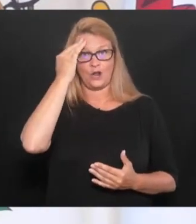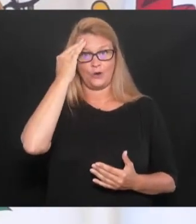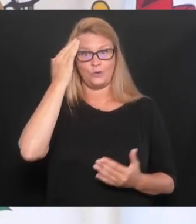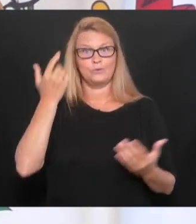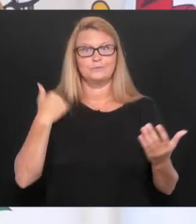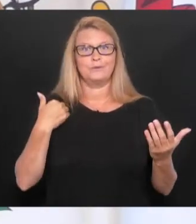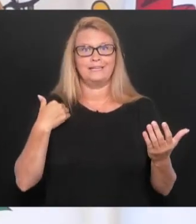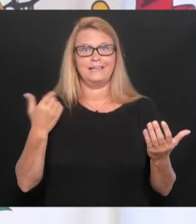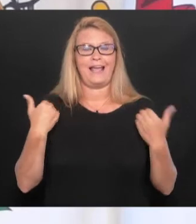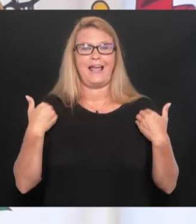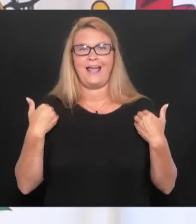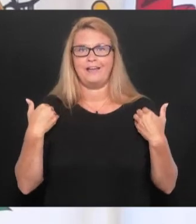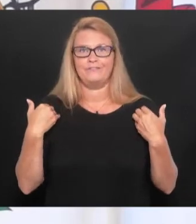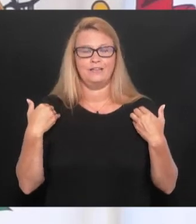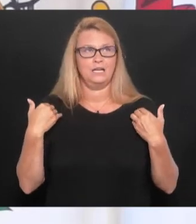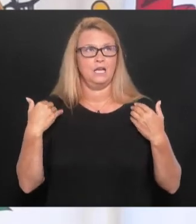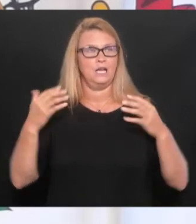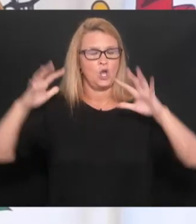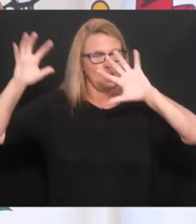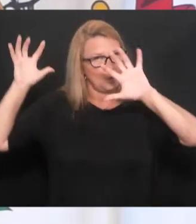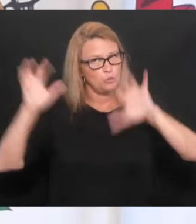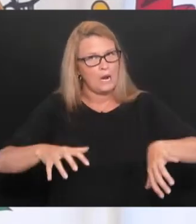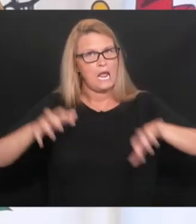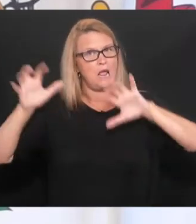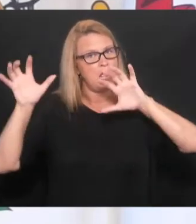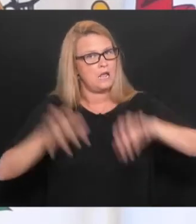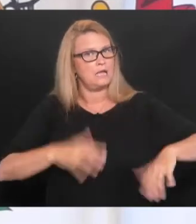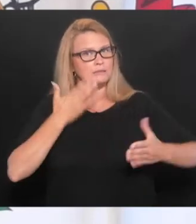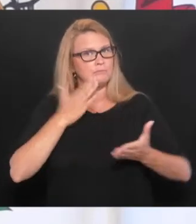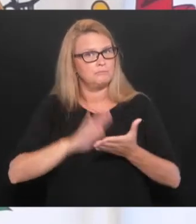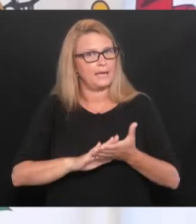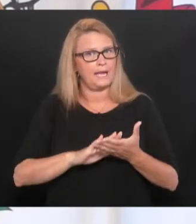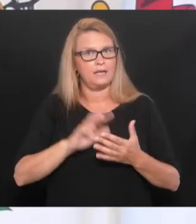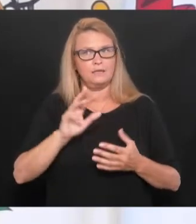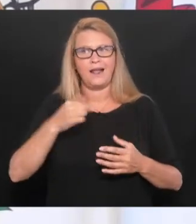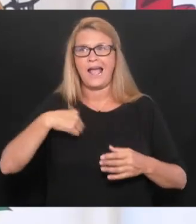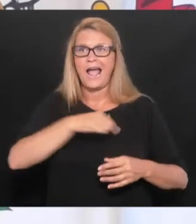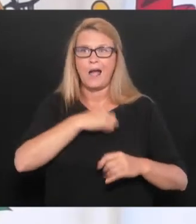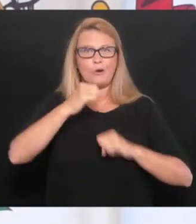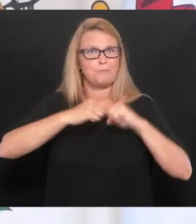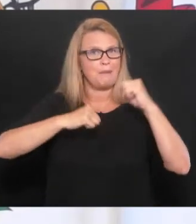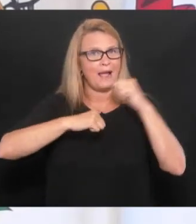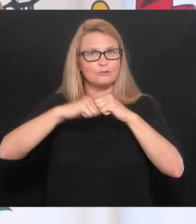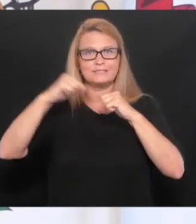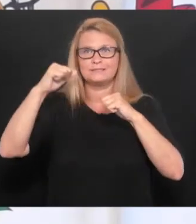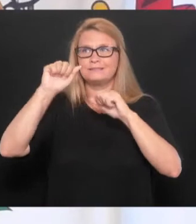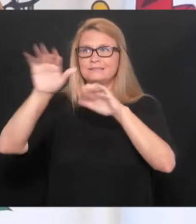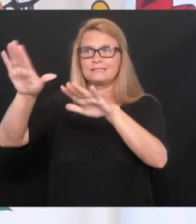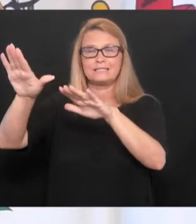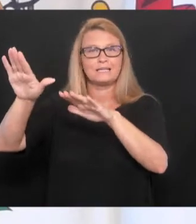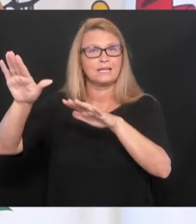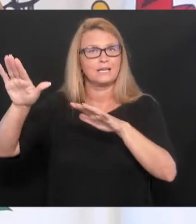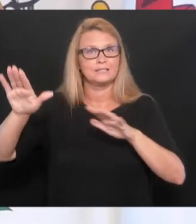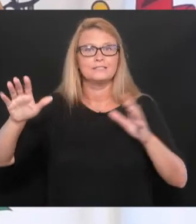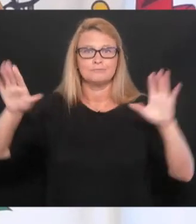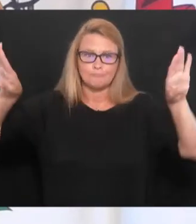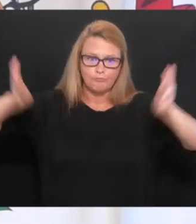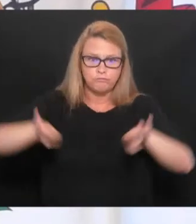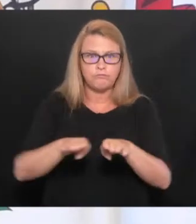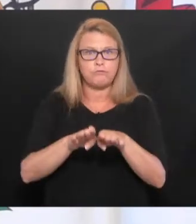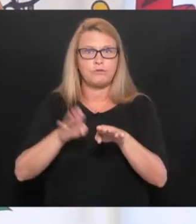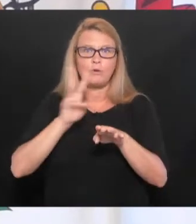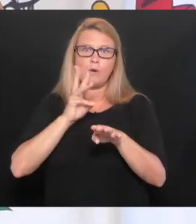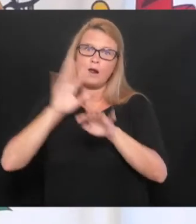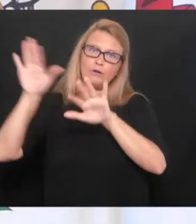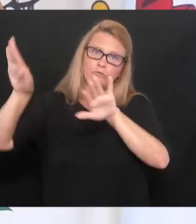have monstrous rains in West Virginia, with our mountains and everything, that we do have situations